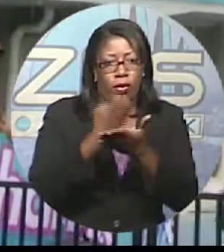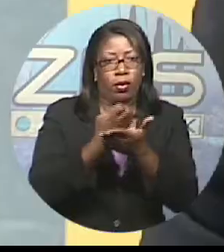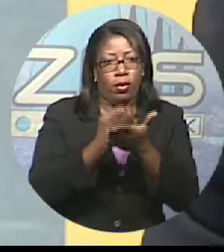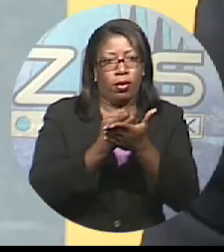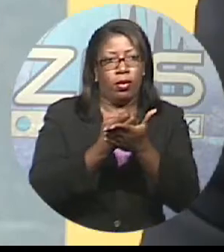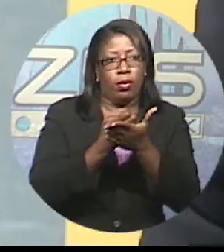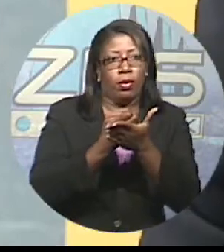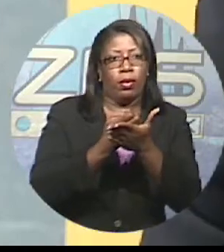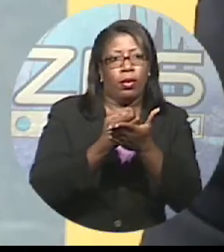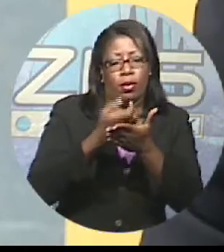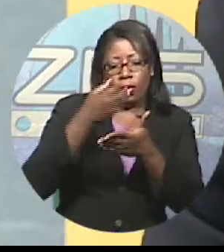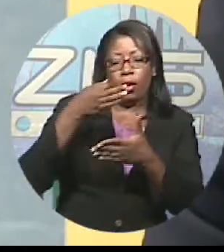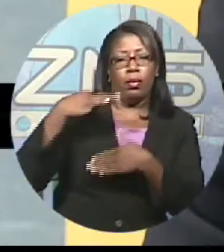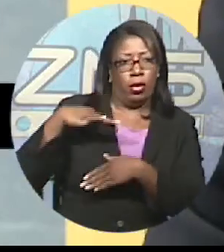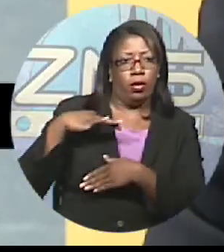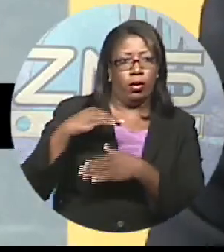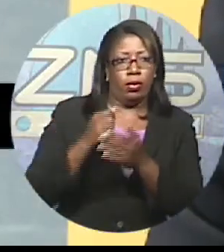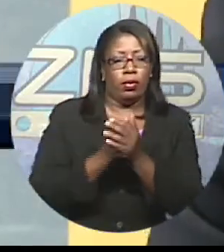We've got